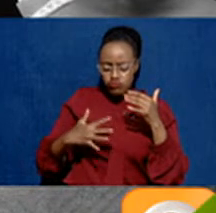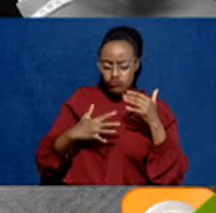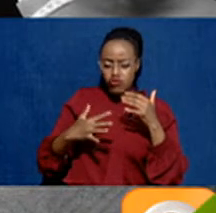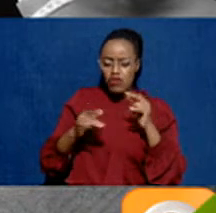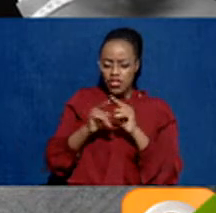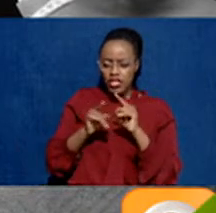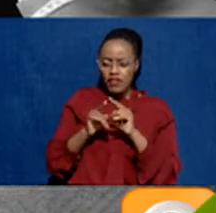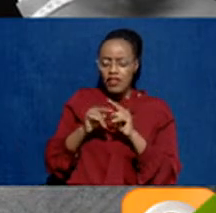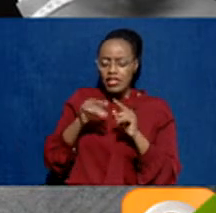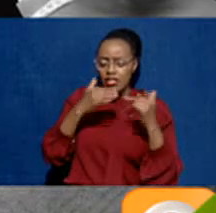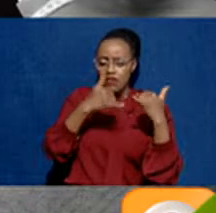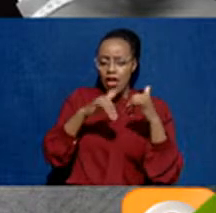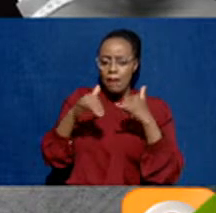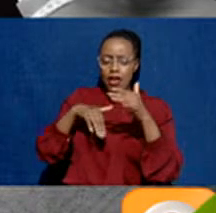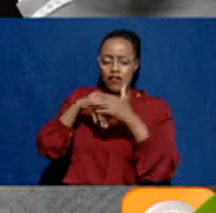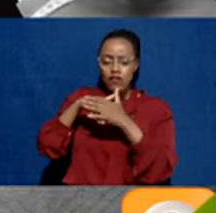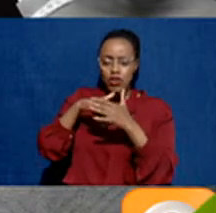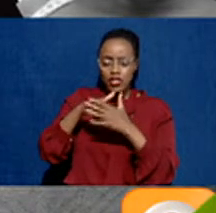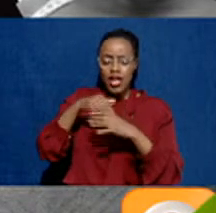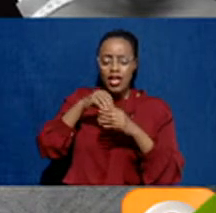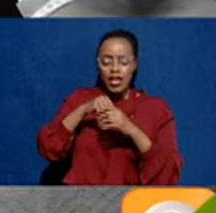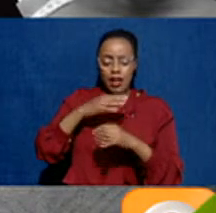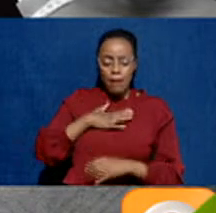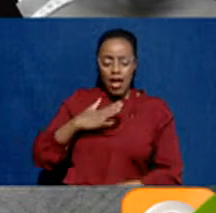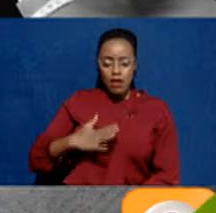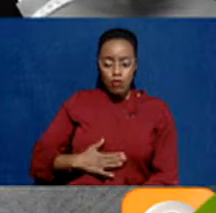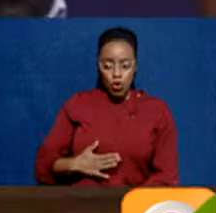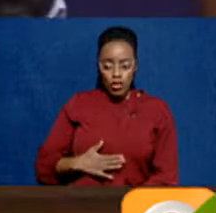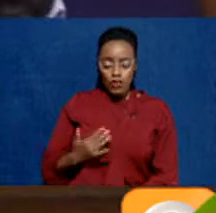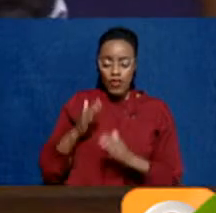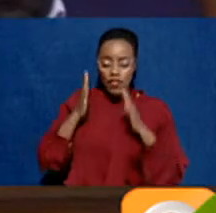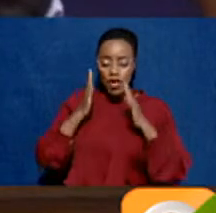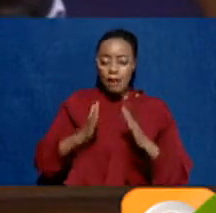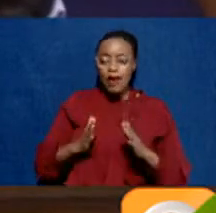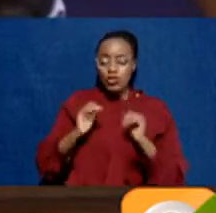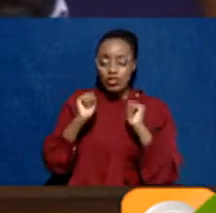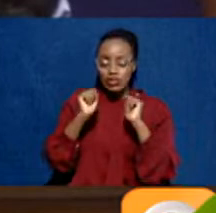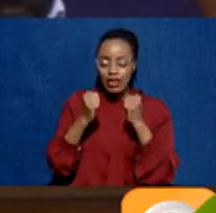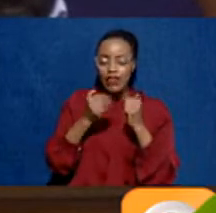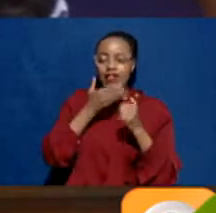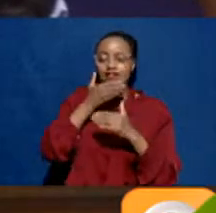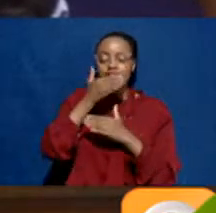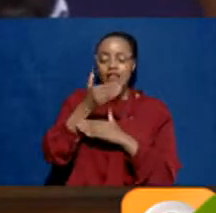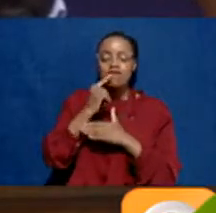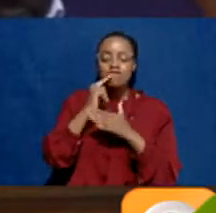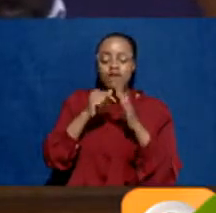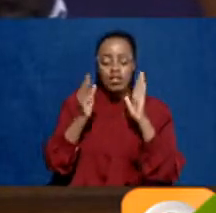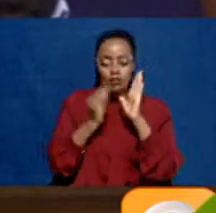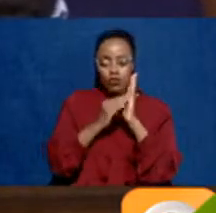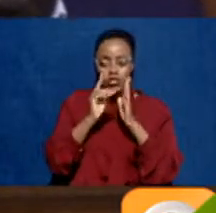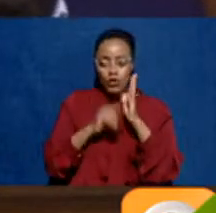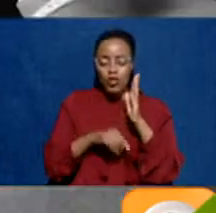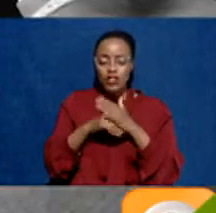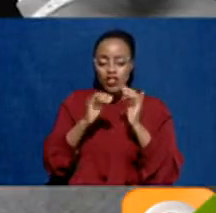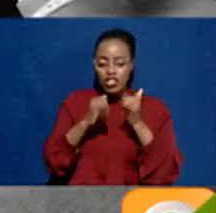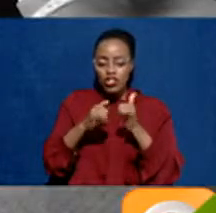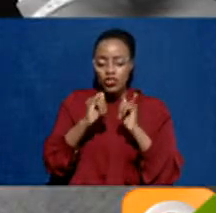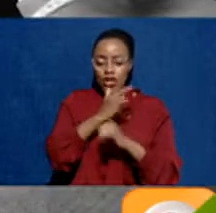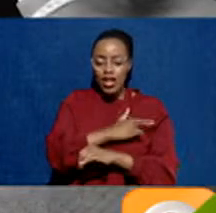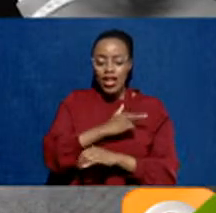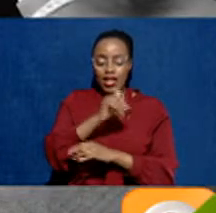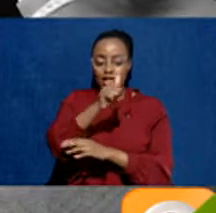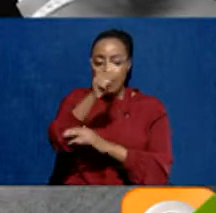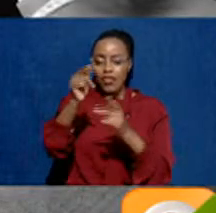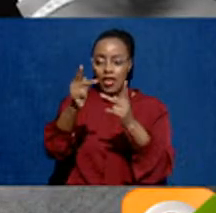as if he is playing football in my womb." The person saved as Honey responded and wrote, "Try your luck